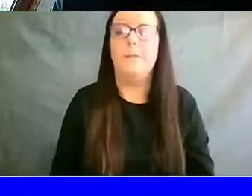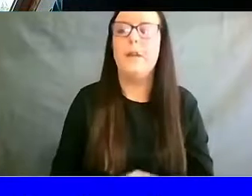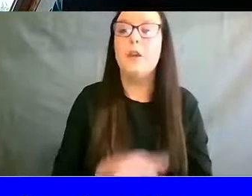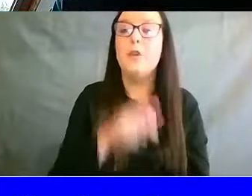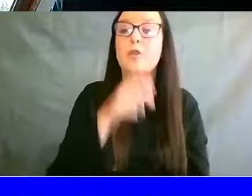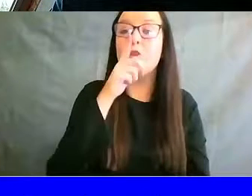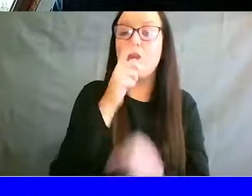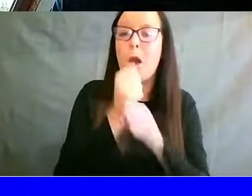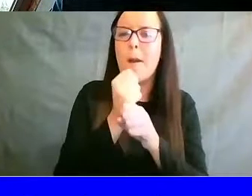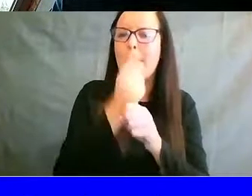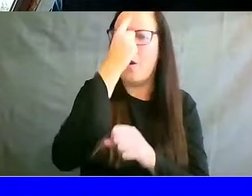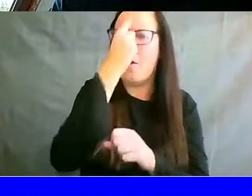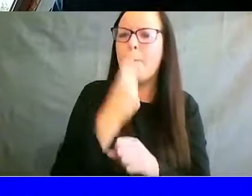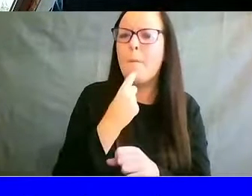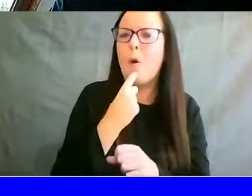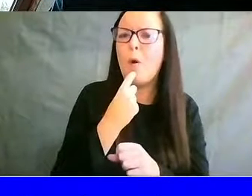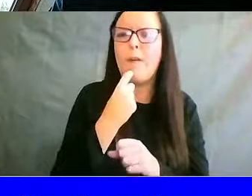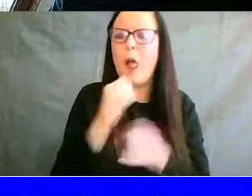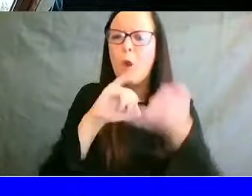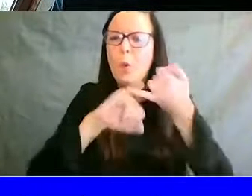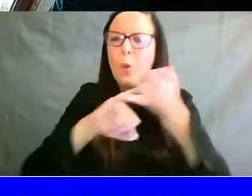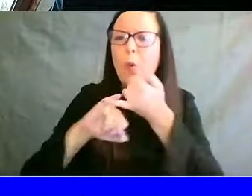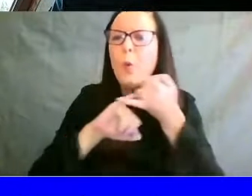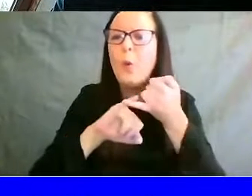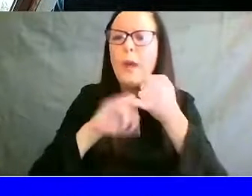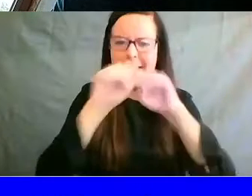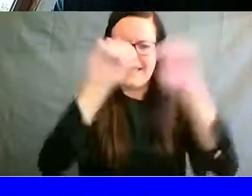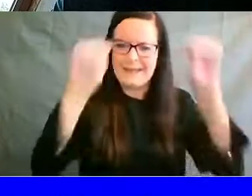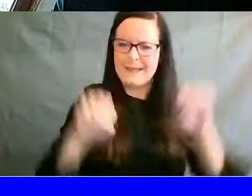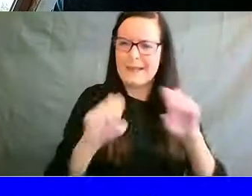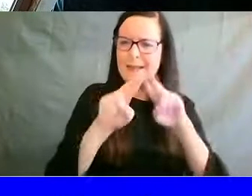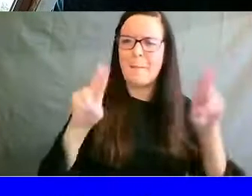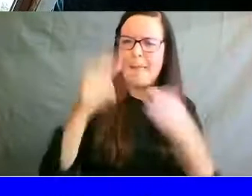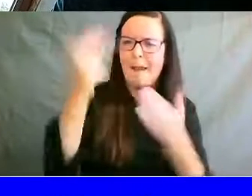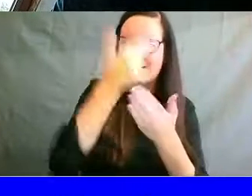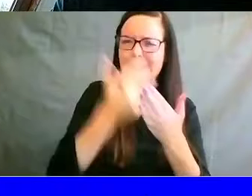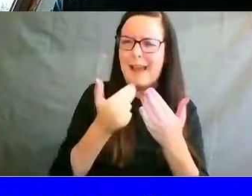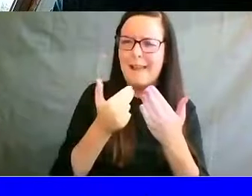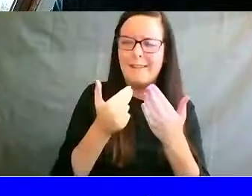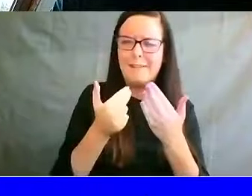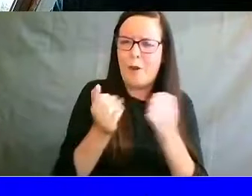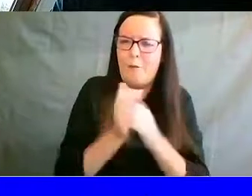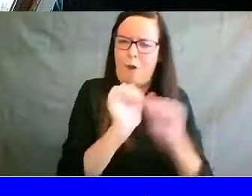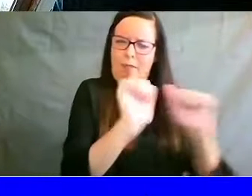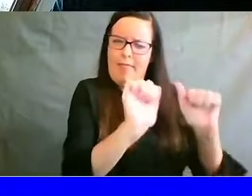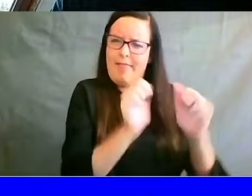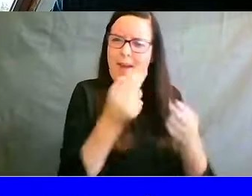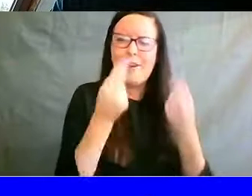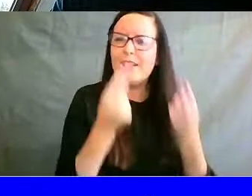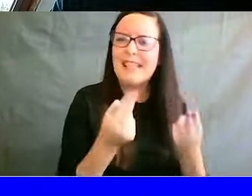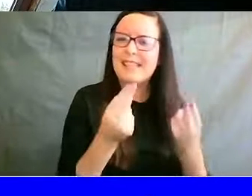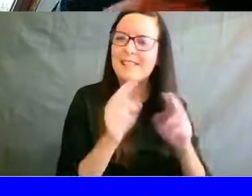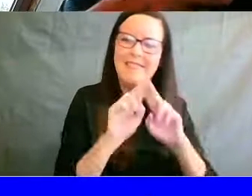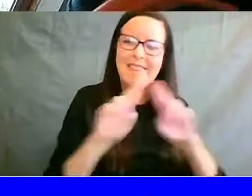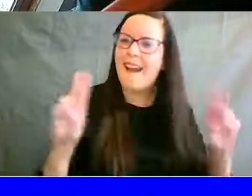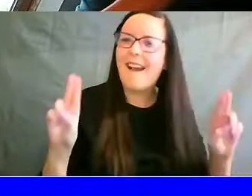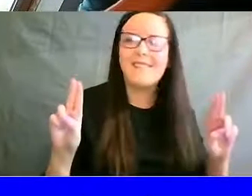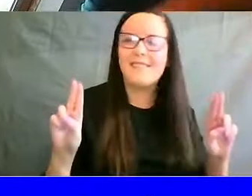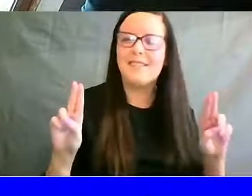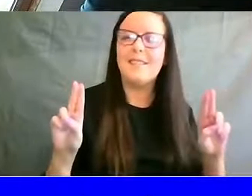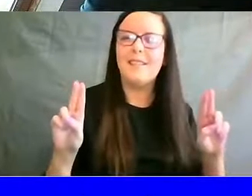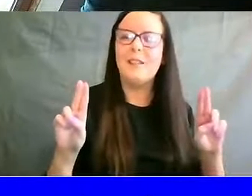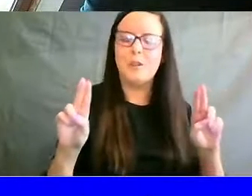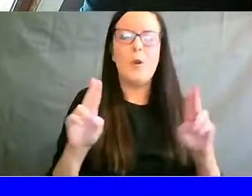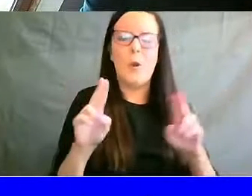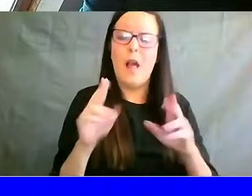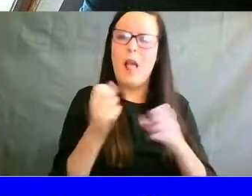system, the system is simply not designed around their needs. And often when information